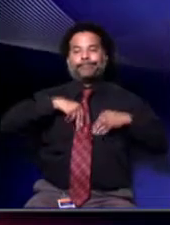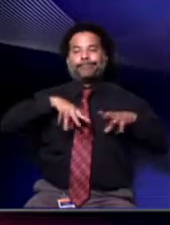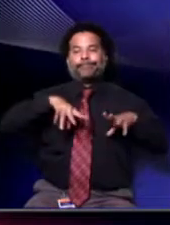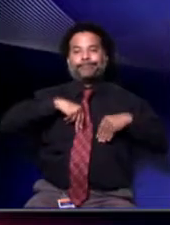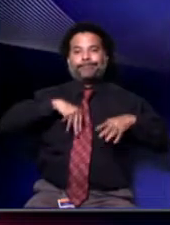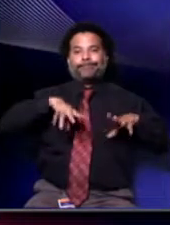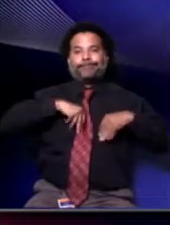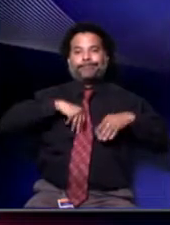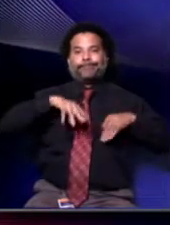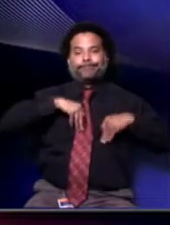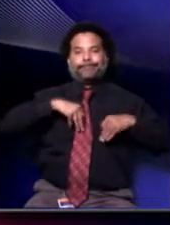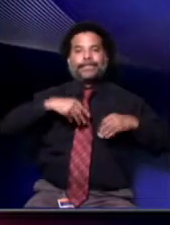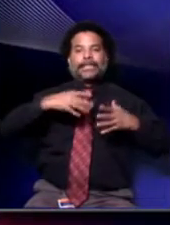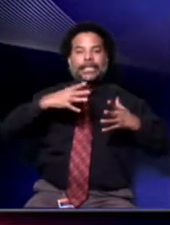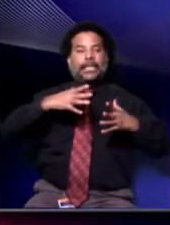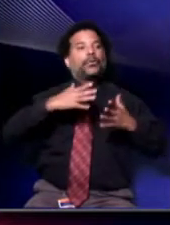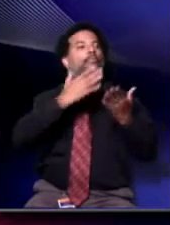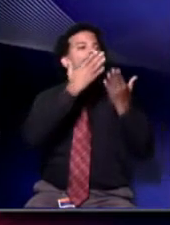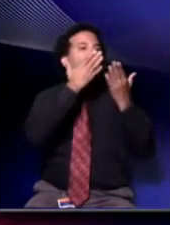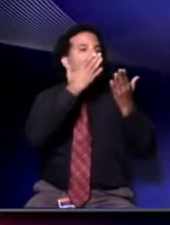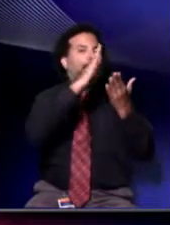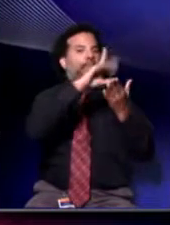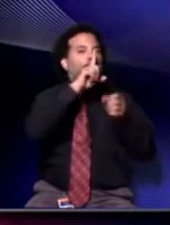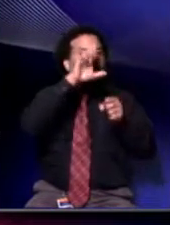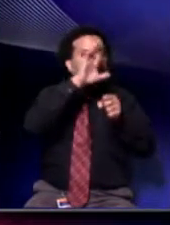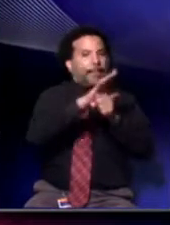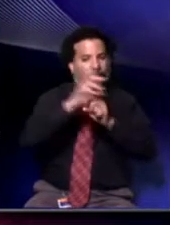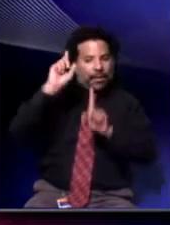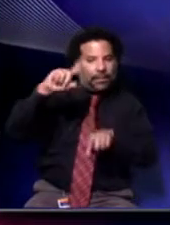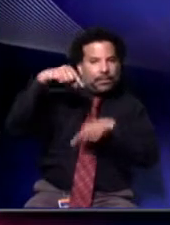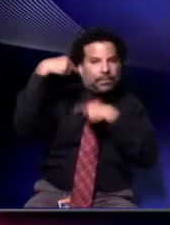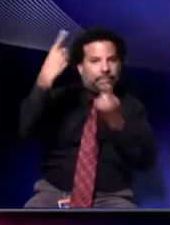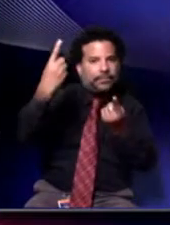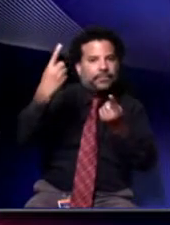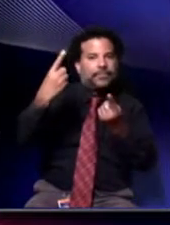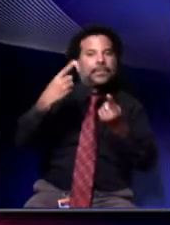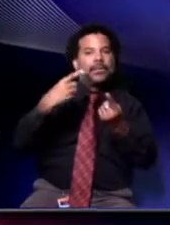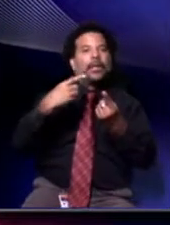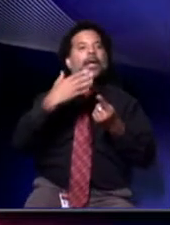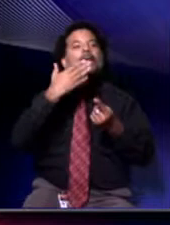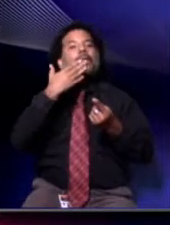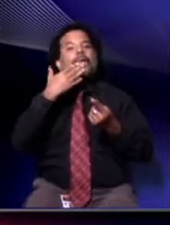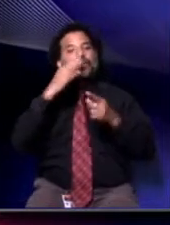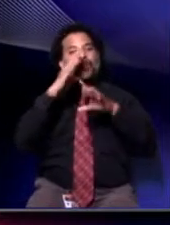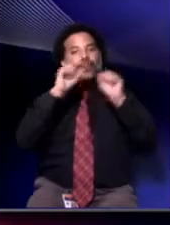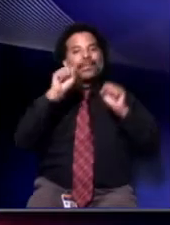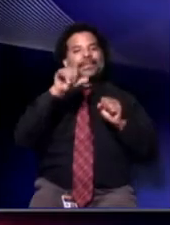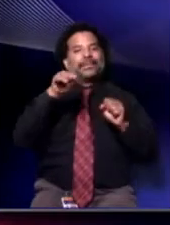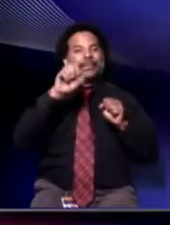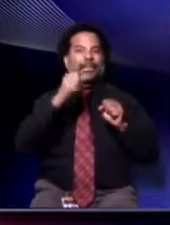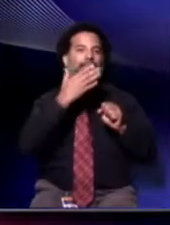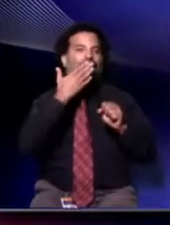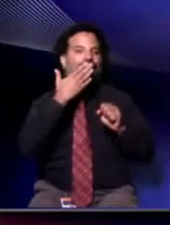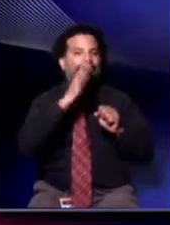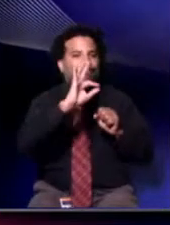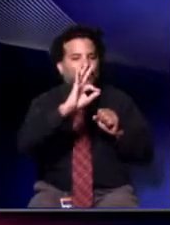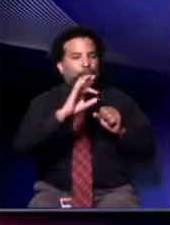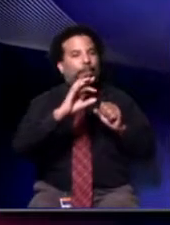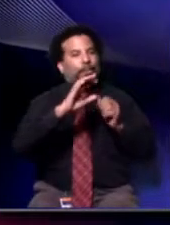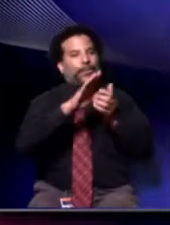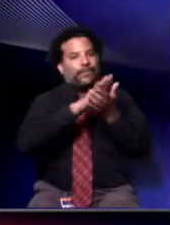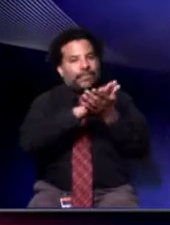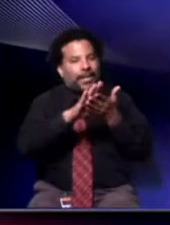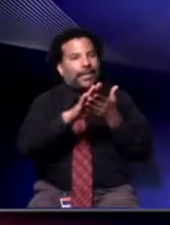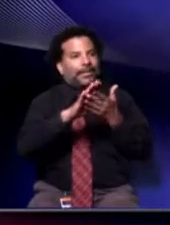I appreciate your dedication to the agency and this trust fund. President Sims, thank you for those kind words. It's an honor